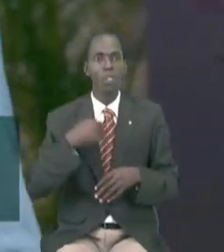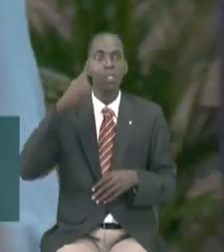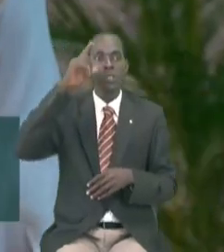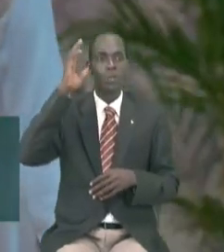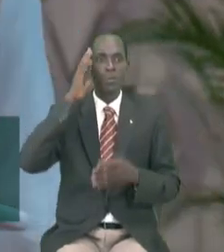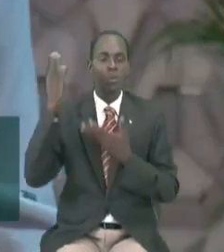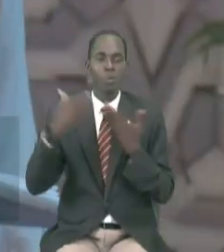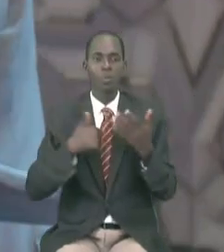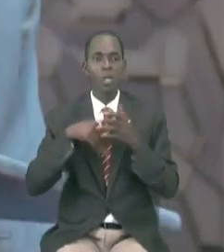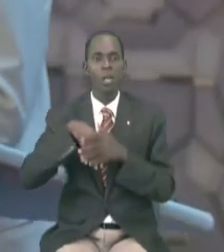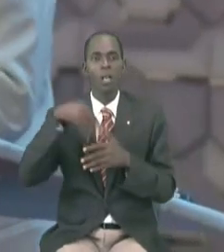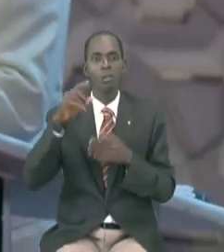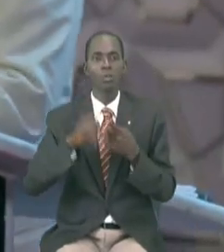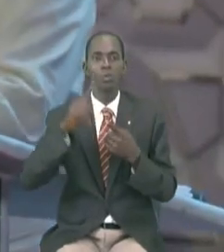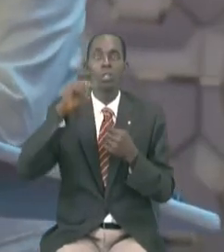there say amen. Amen.